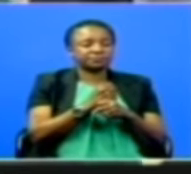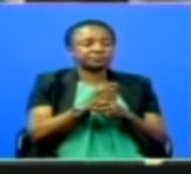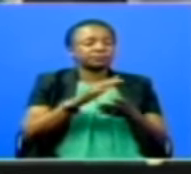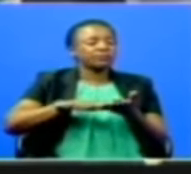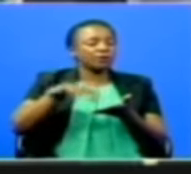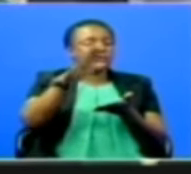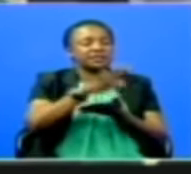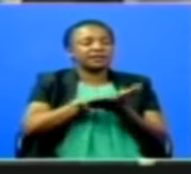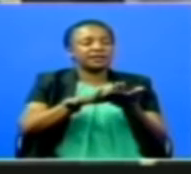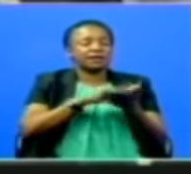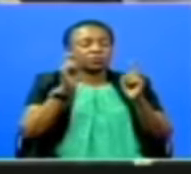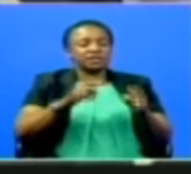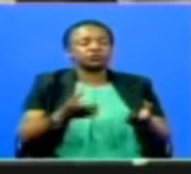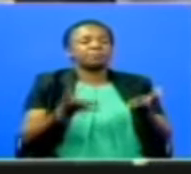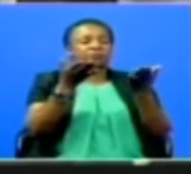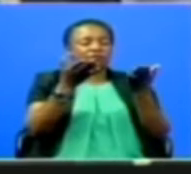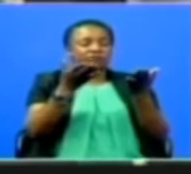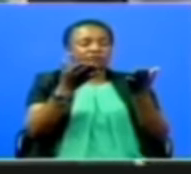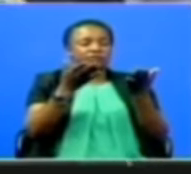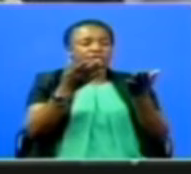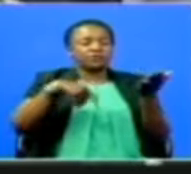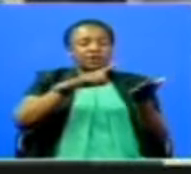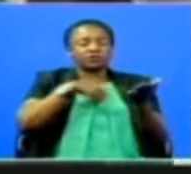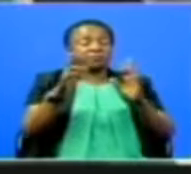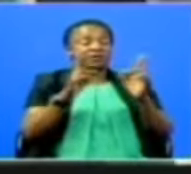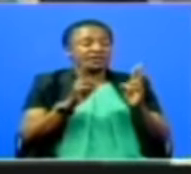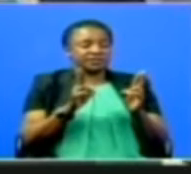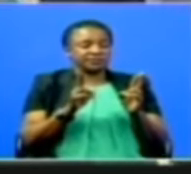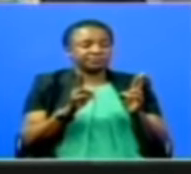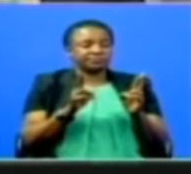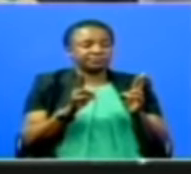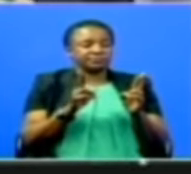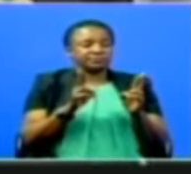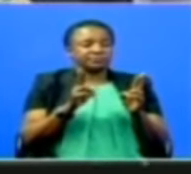mostly the areas that we need to improve on, basically for us to be ready enough before the league kicks off.